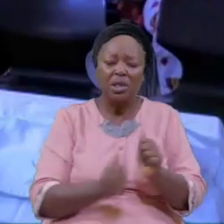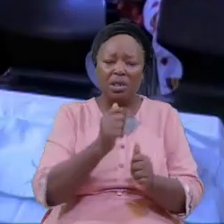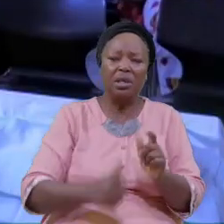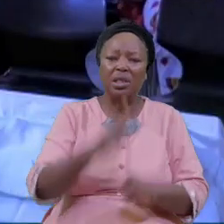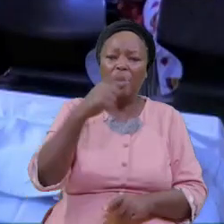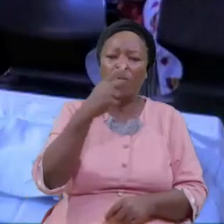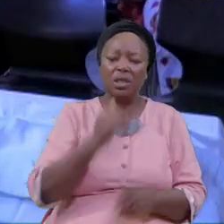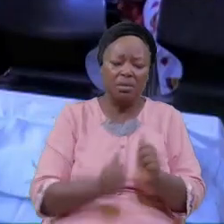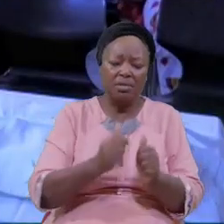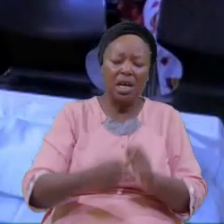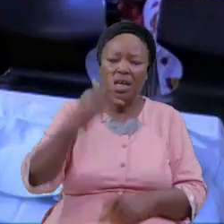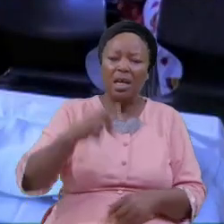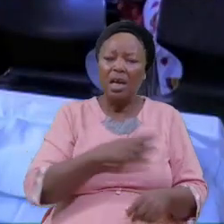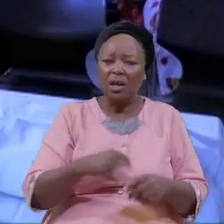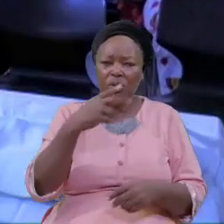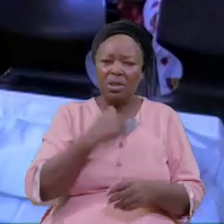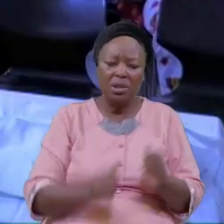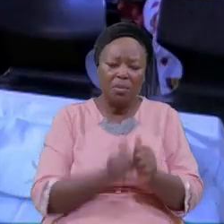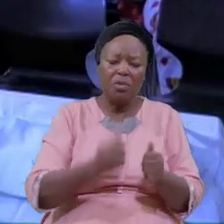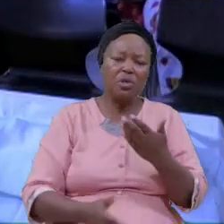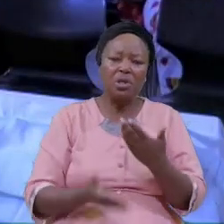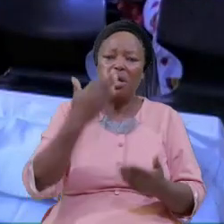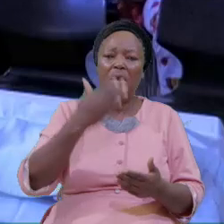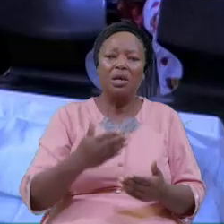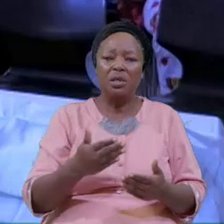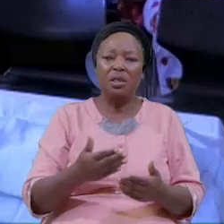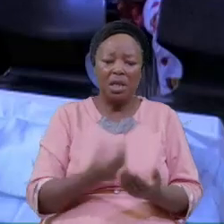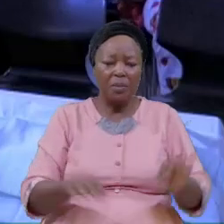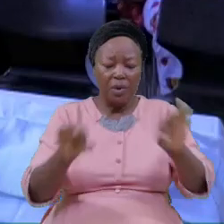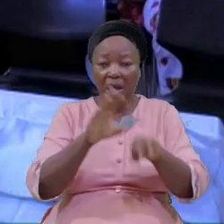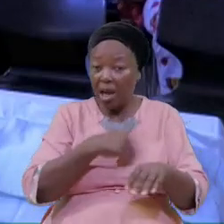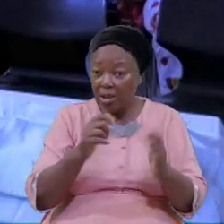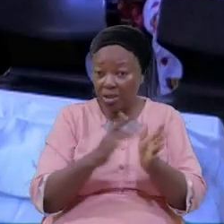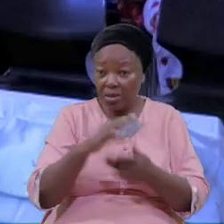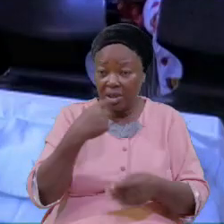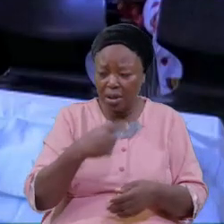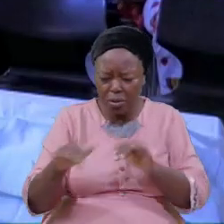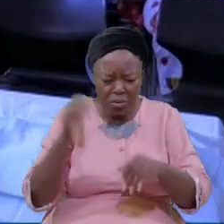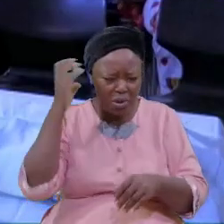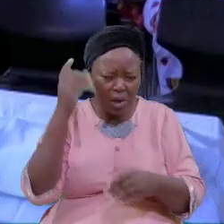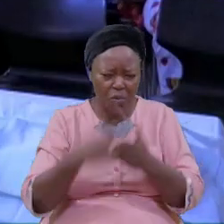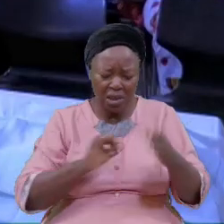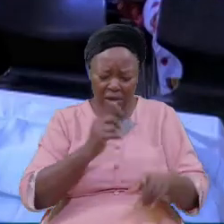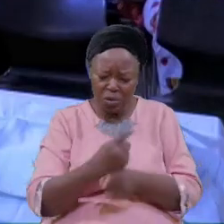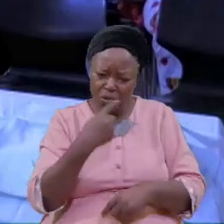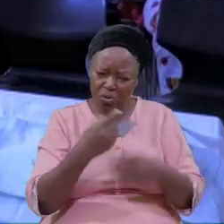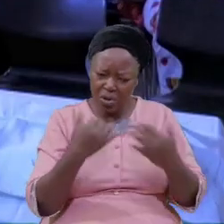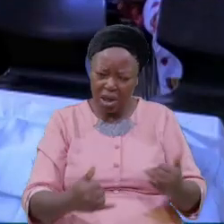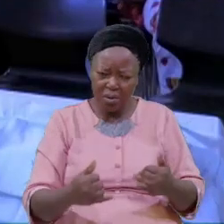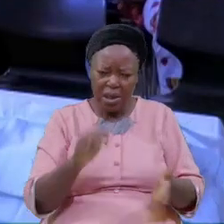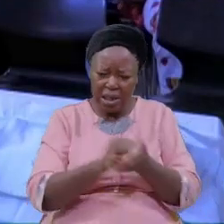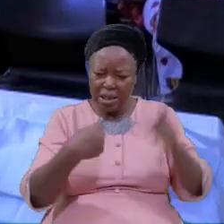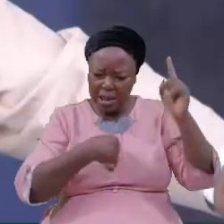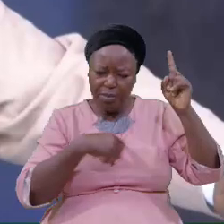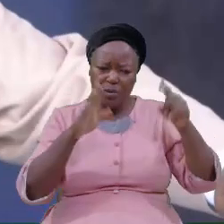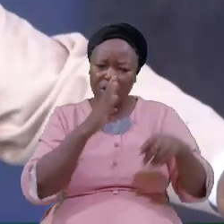the most important? And Jesus said, did you hear what I just told you now? I'll be dying, I'll be